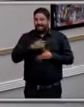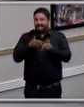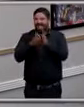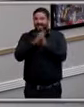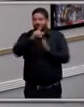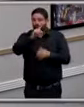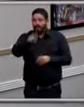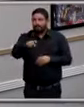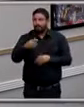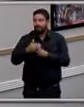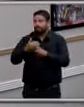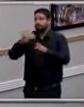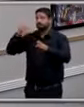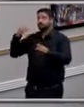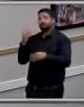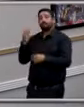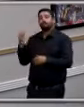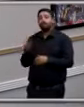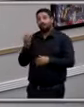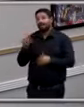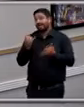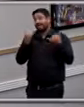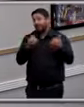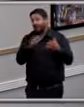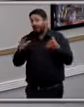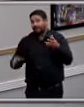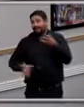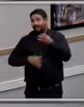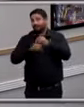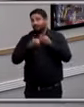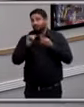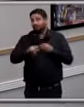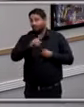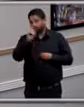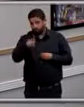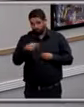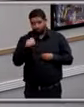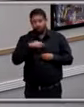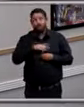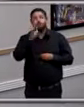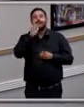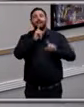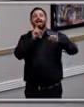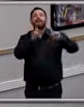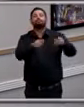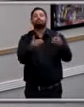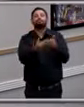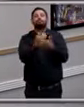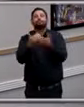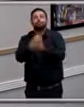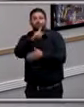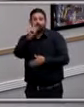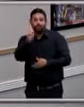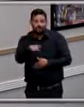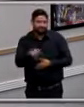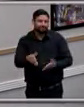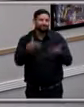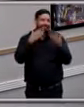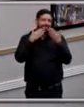Friday. Now, in addition to those questions, we are answering new questions as they come in. Thank